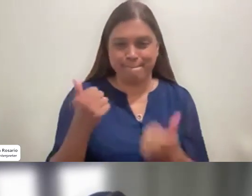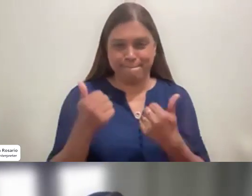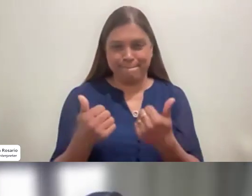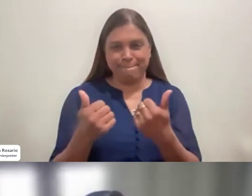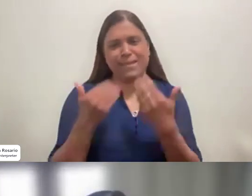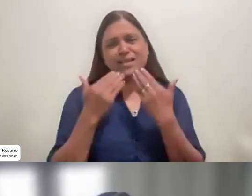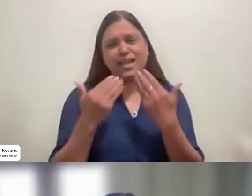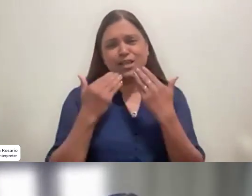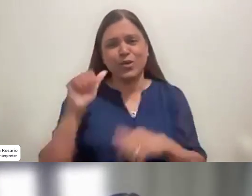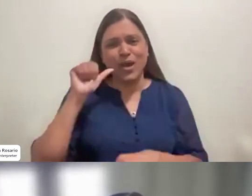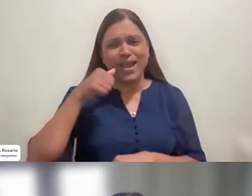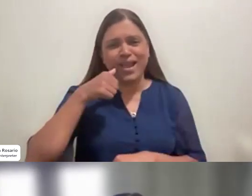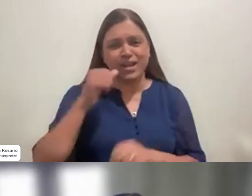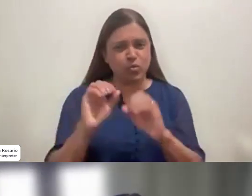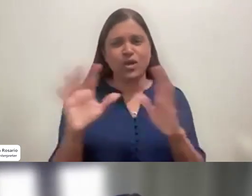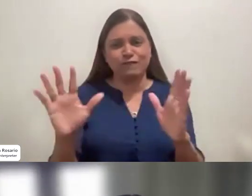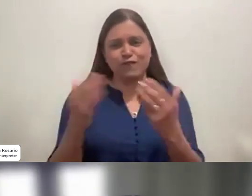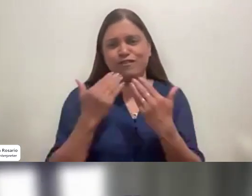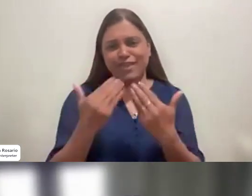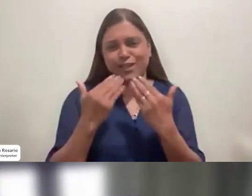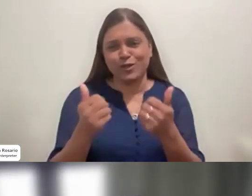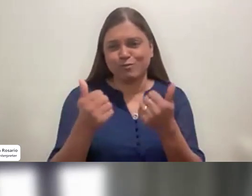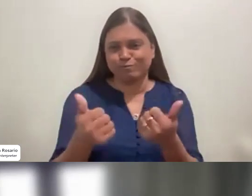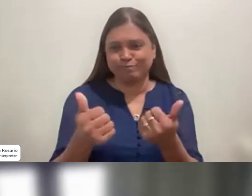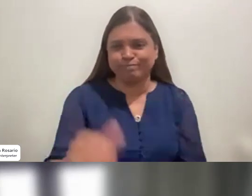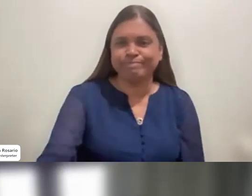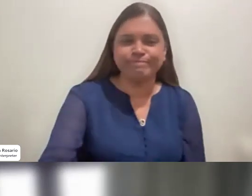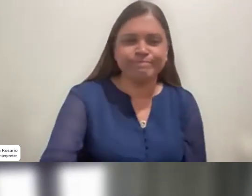Thank you, Anne. That was wonderful.